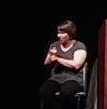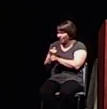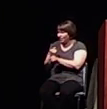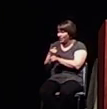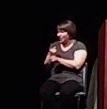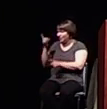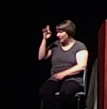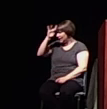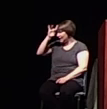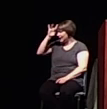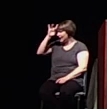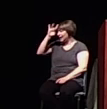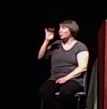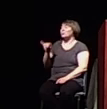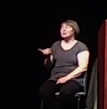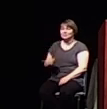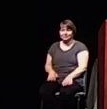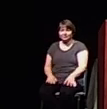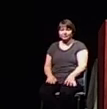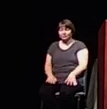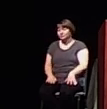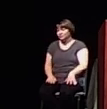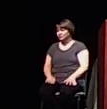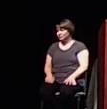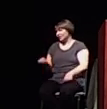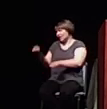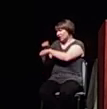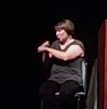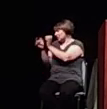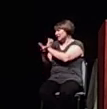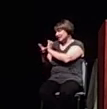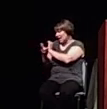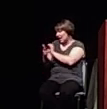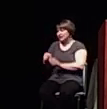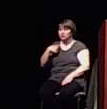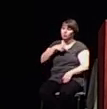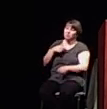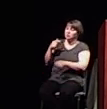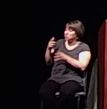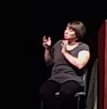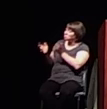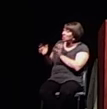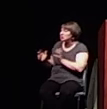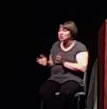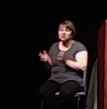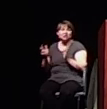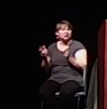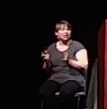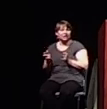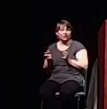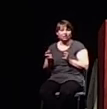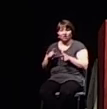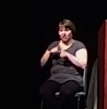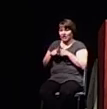in the Bay Area. And so we were just having a nice conversation over breakfast until I became